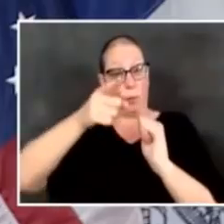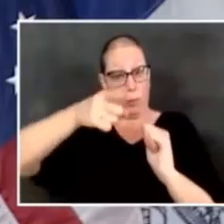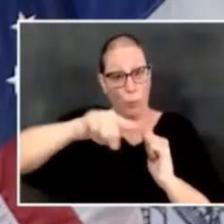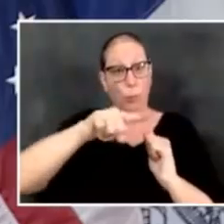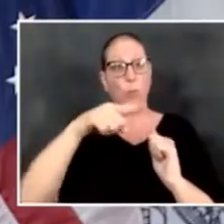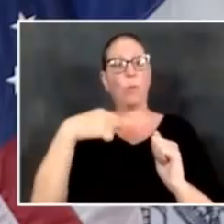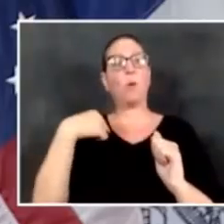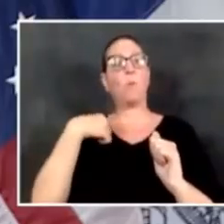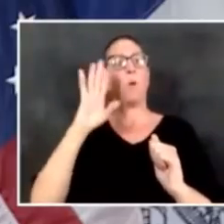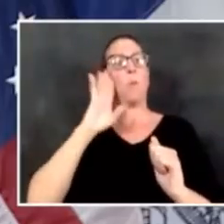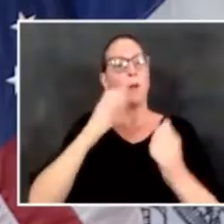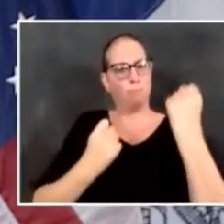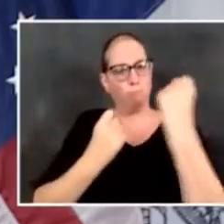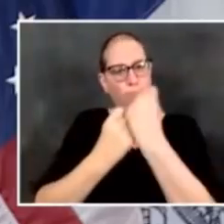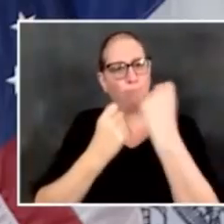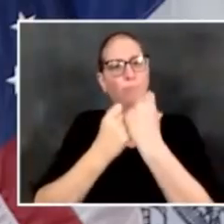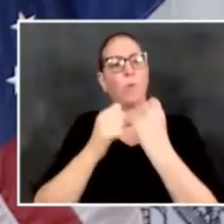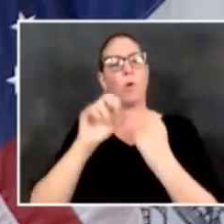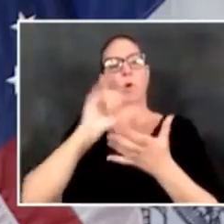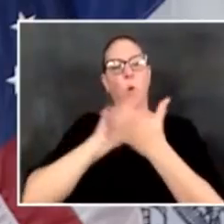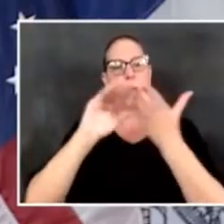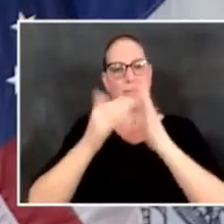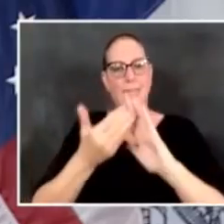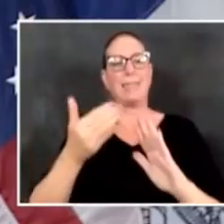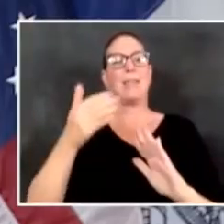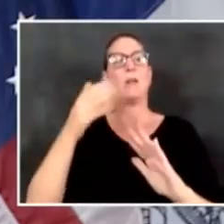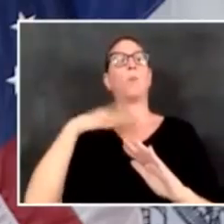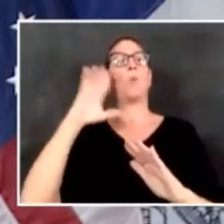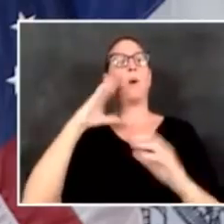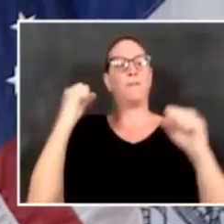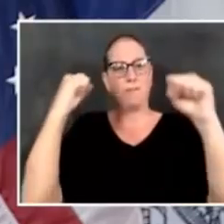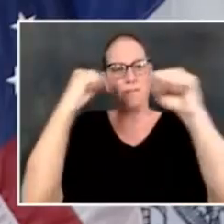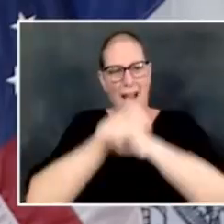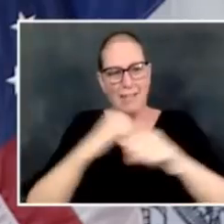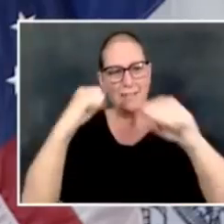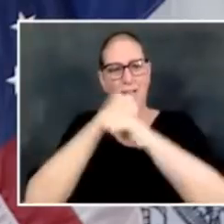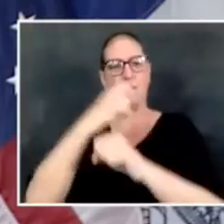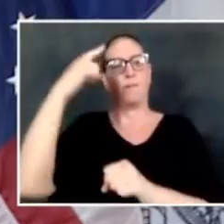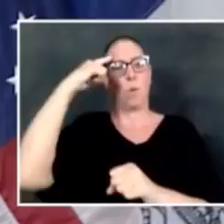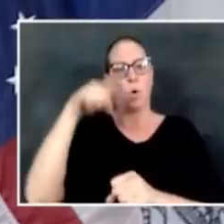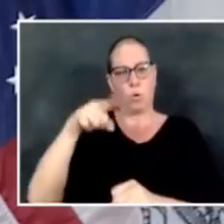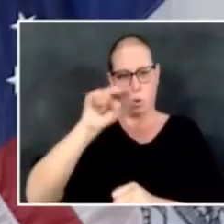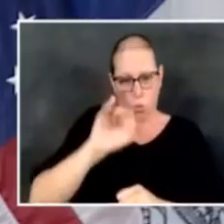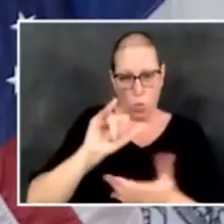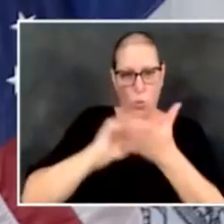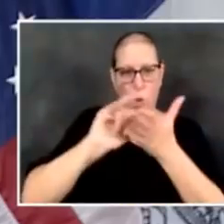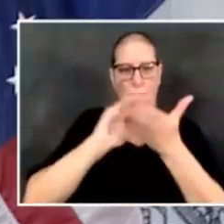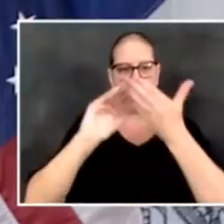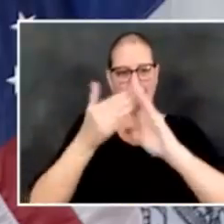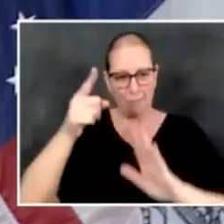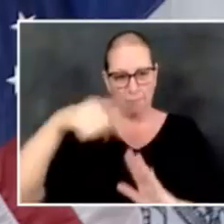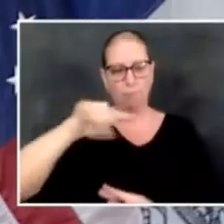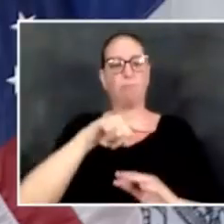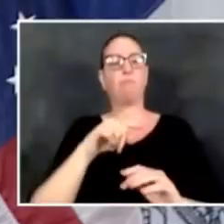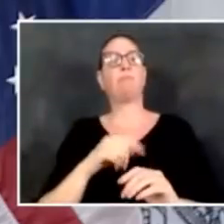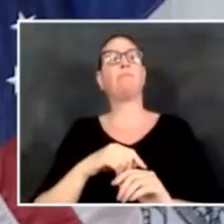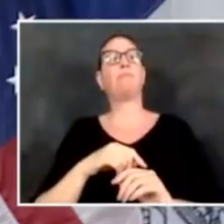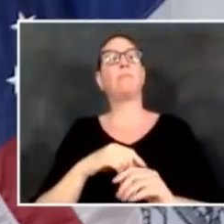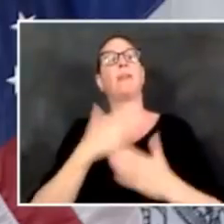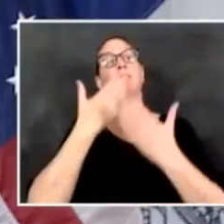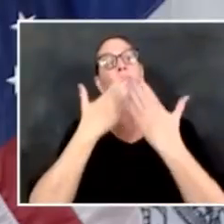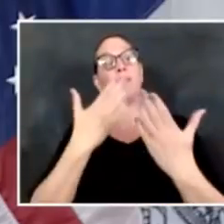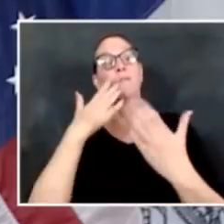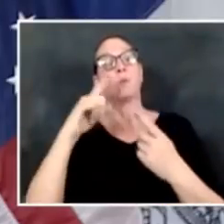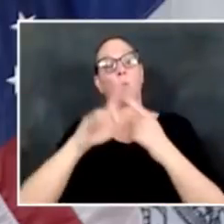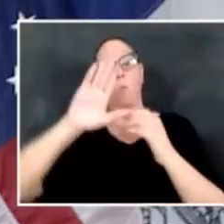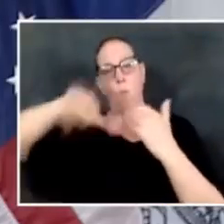a whole lot. So everyone, thank you. Thank you for all you are doing. Thank you for the way every one of you is participating in fighting back